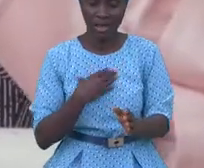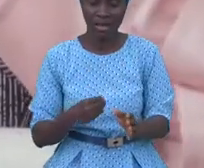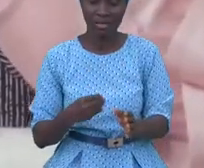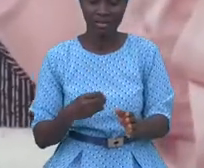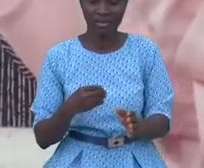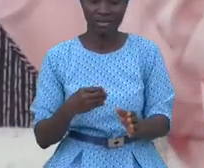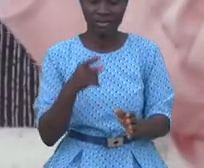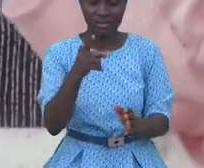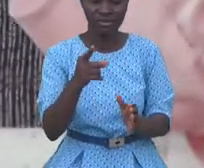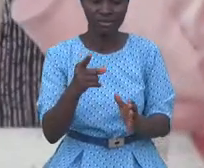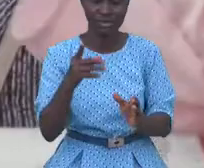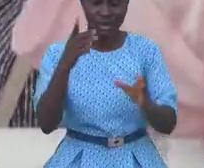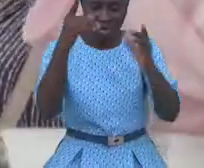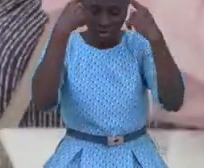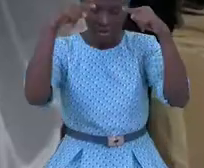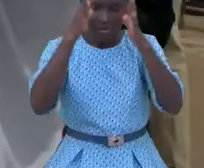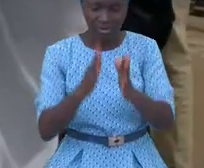Achievers, amen.